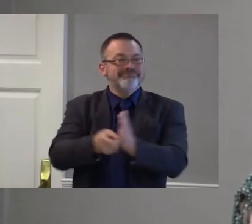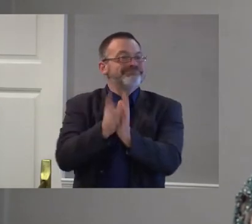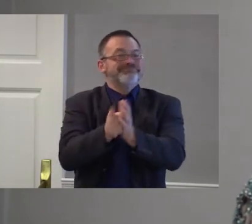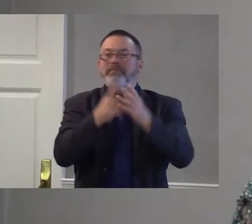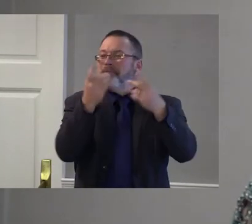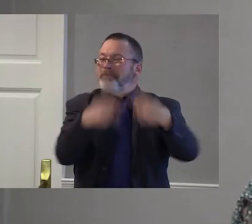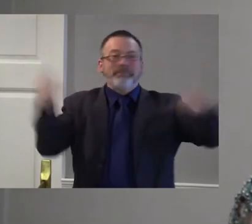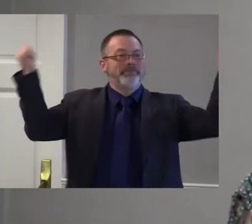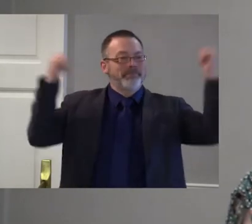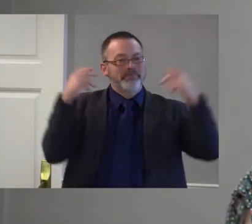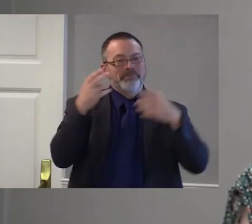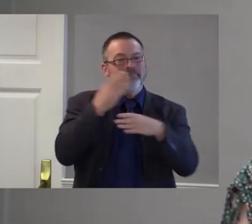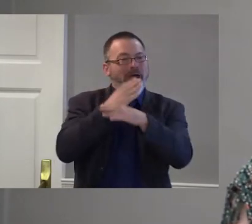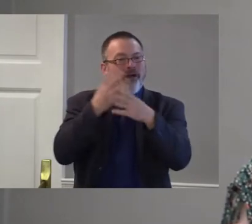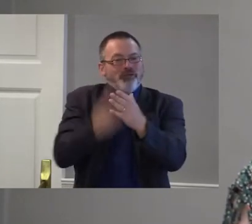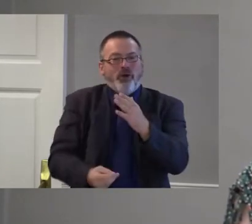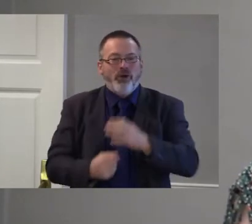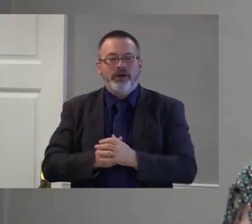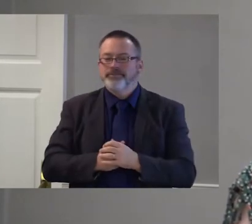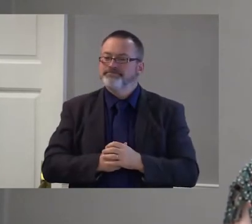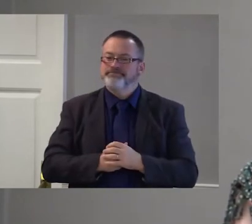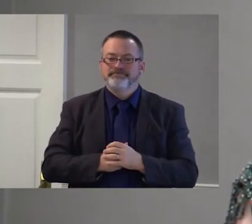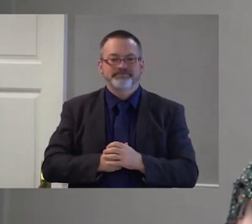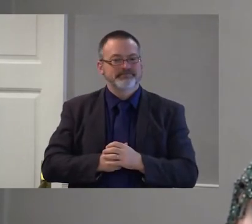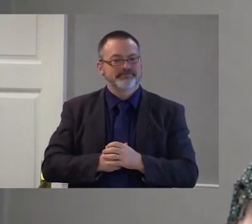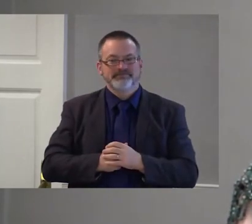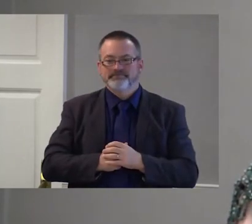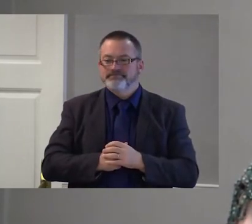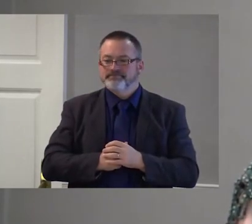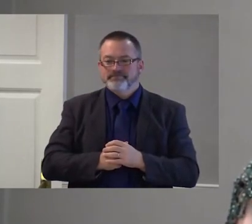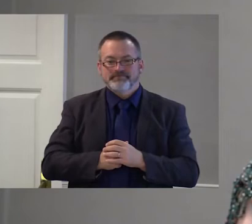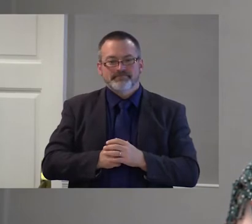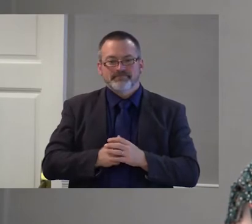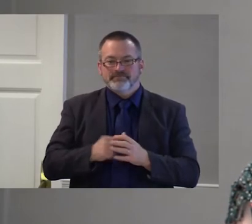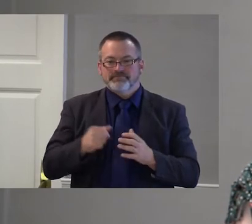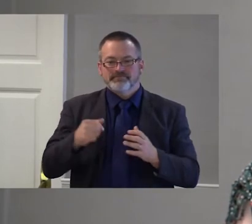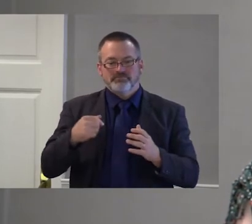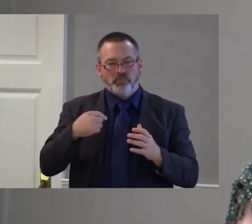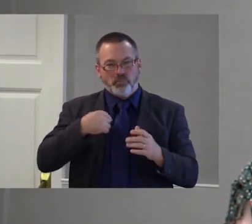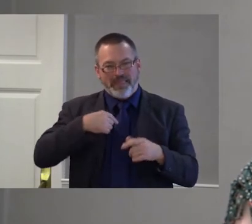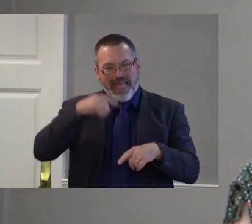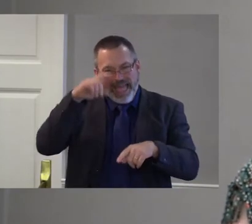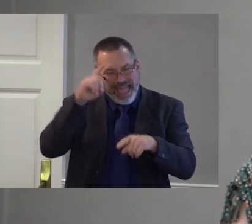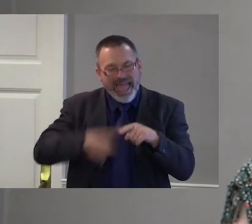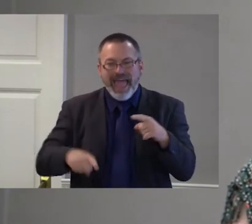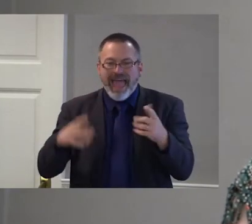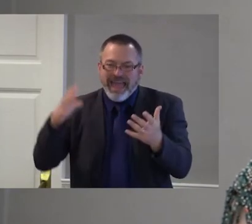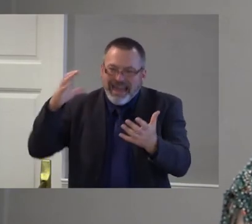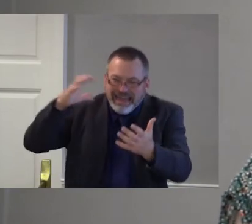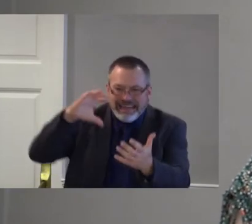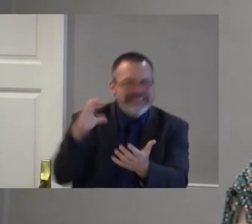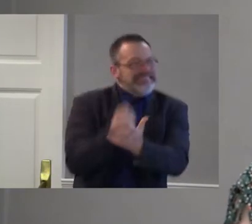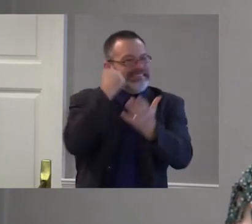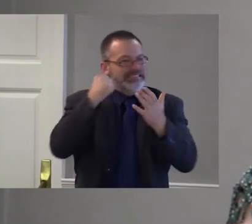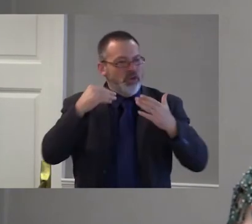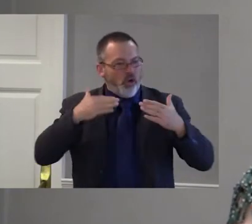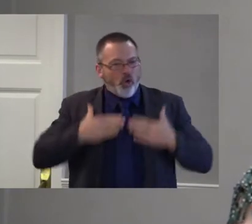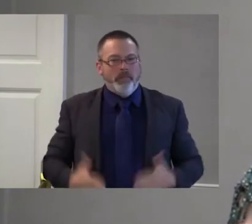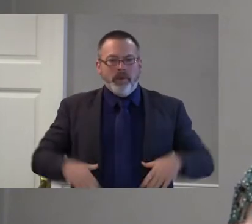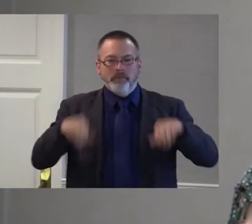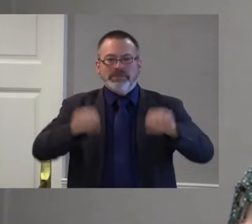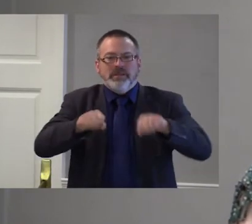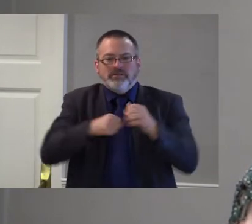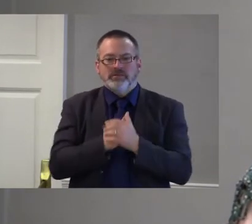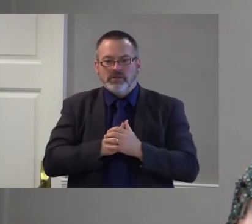32 years later, we are not able to embrace our full human potential, because the bricks keep coming up like some awful game in